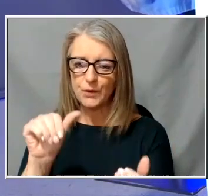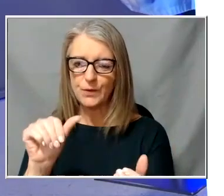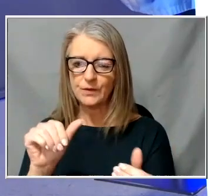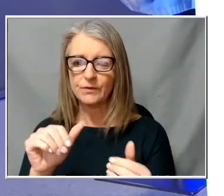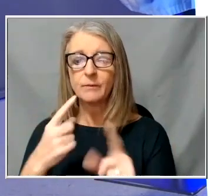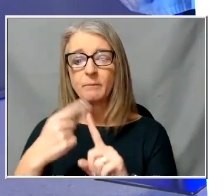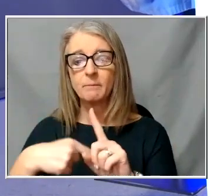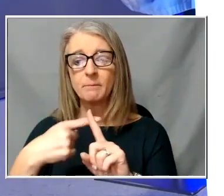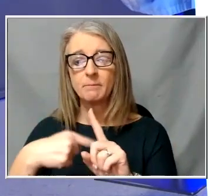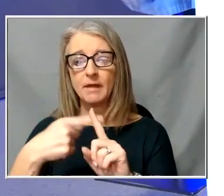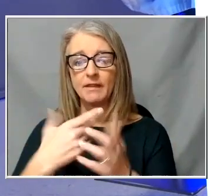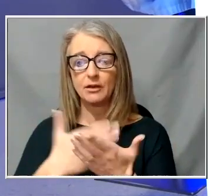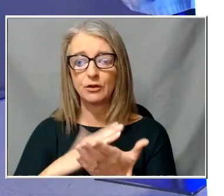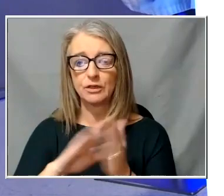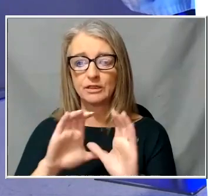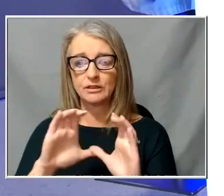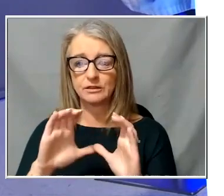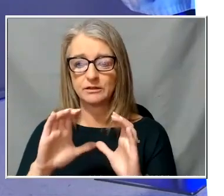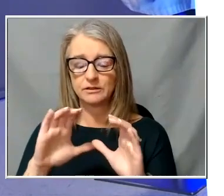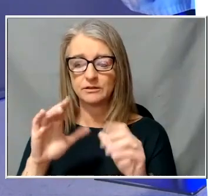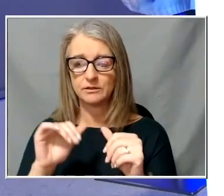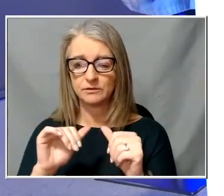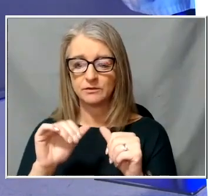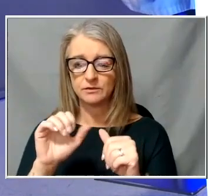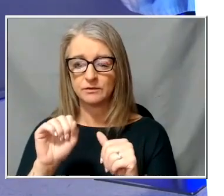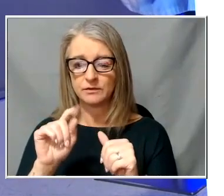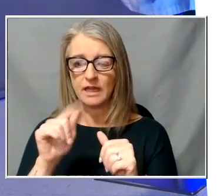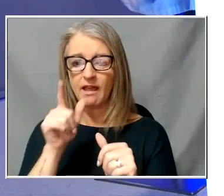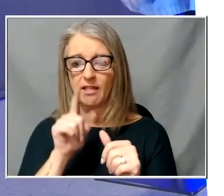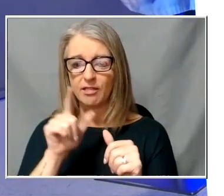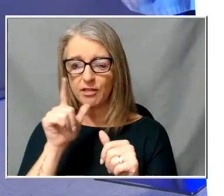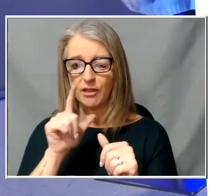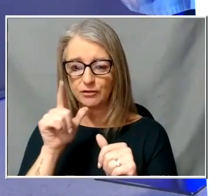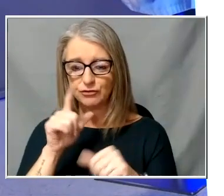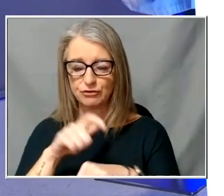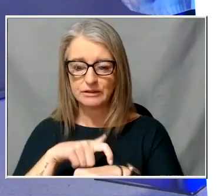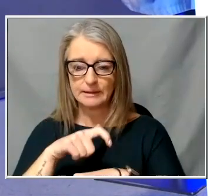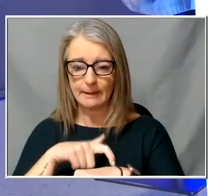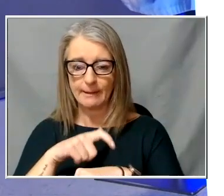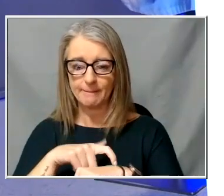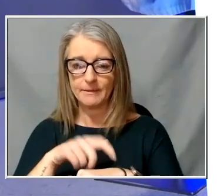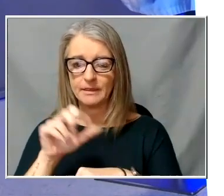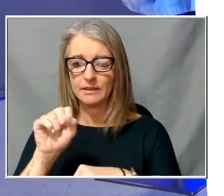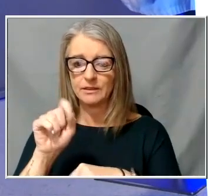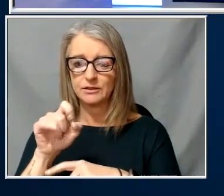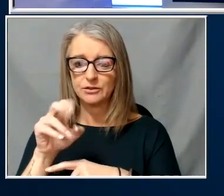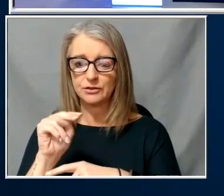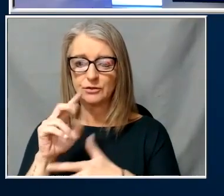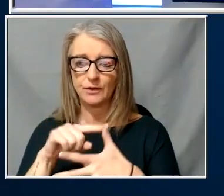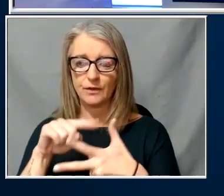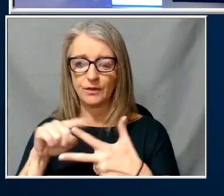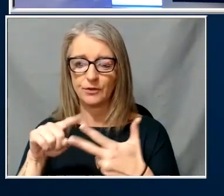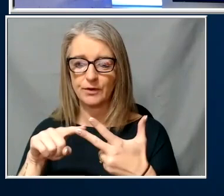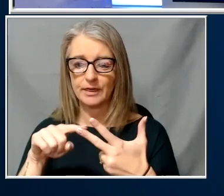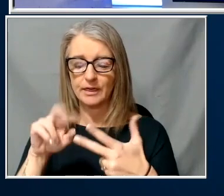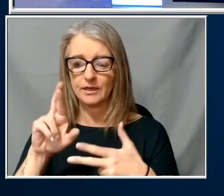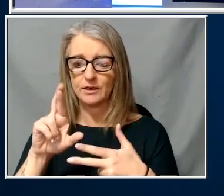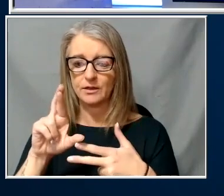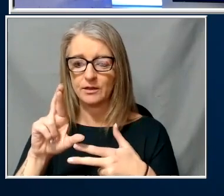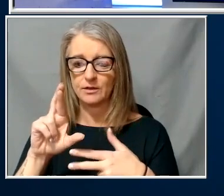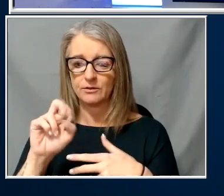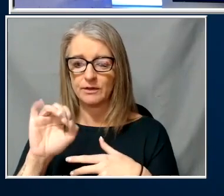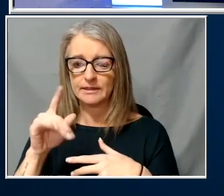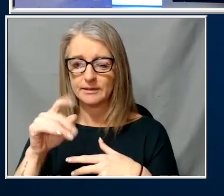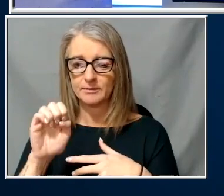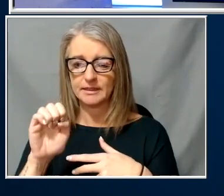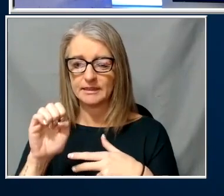monthly cooking show called Cooking with Cray, as you mentioned. It's a luncheon. Susan, we're going to get to our 3 recipes, some good swaps as we get closer